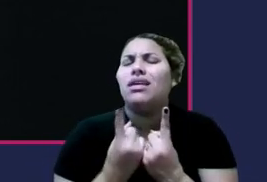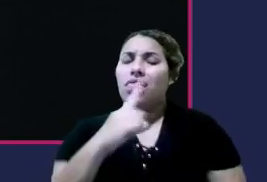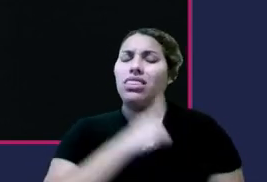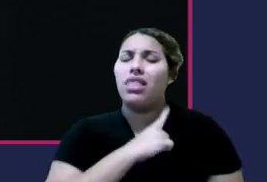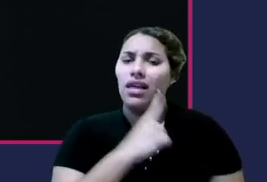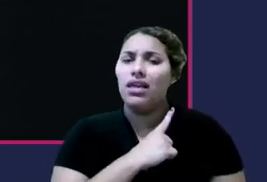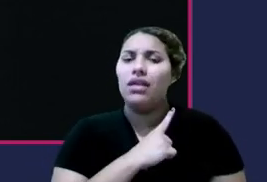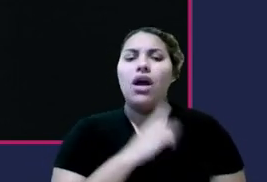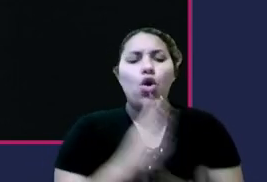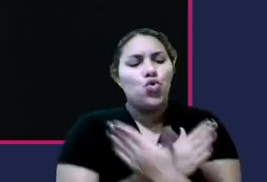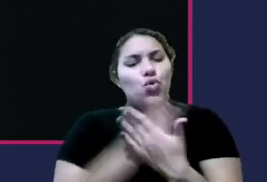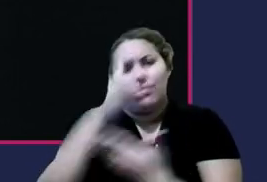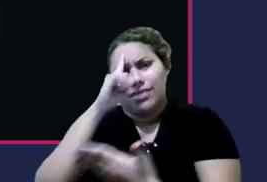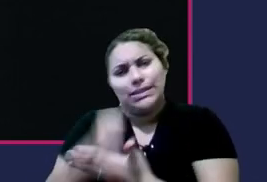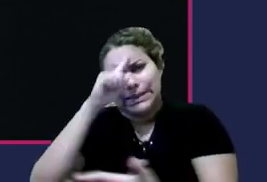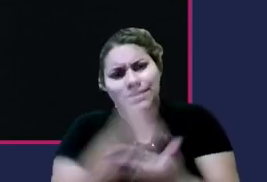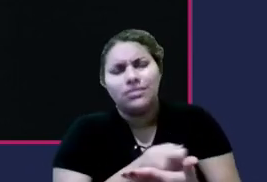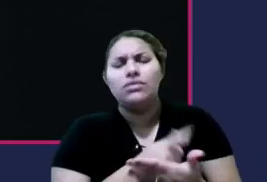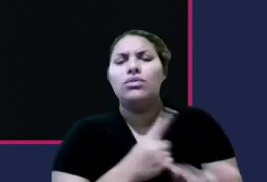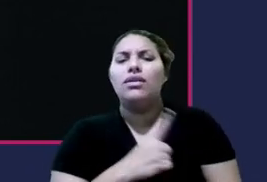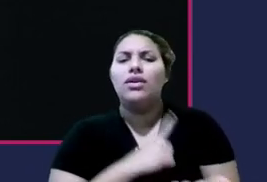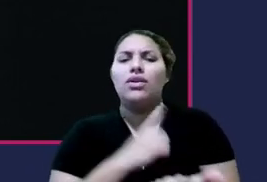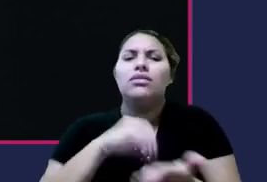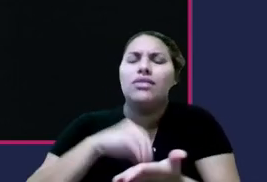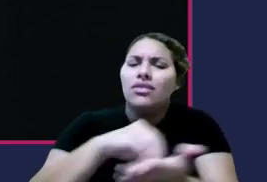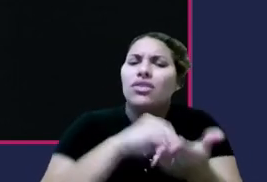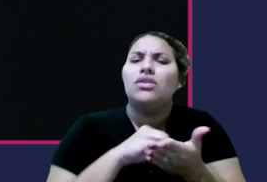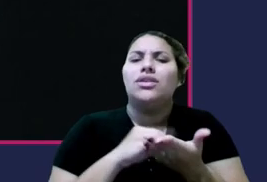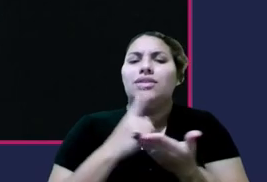to possible for patients. So some of the